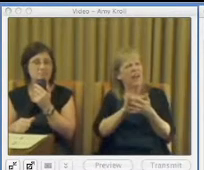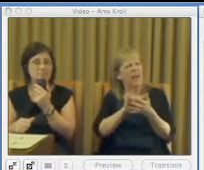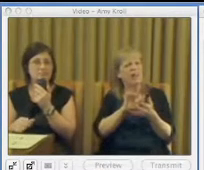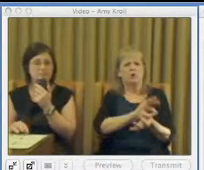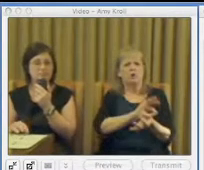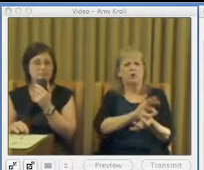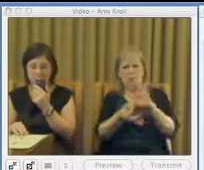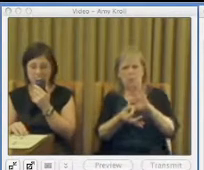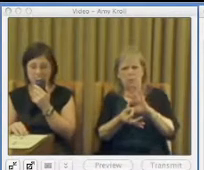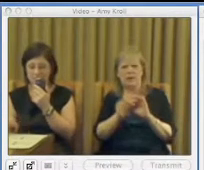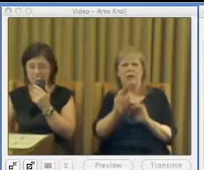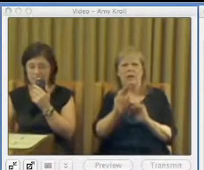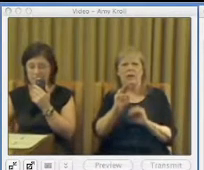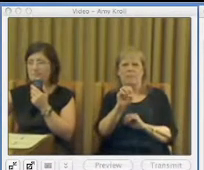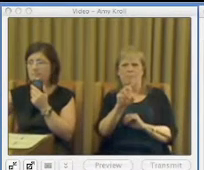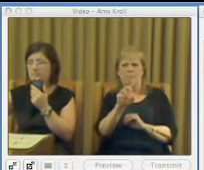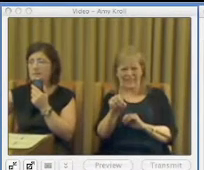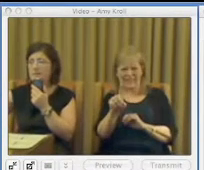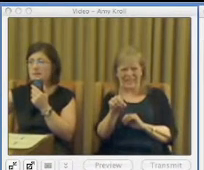interpreter-mediated encounters.